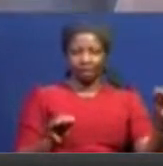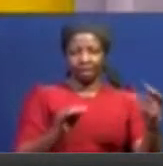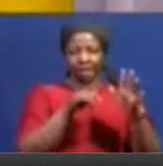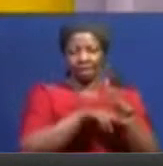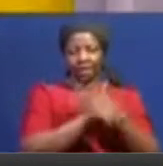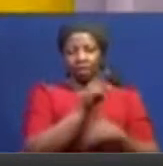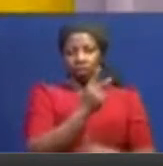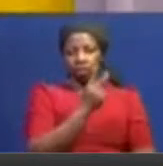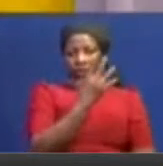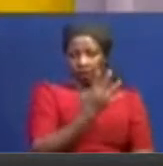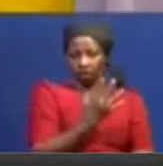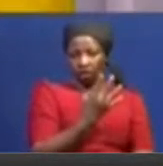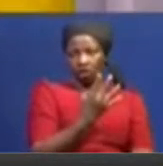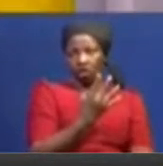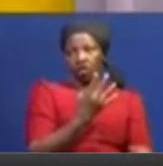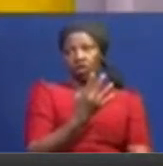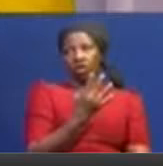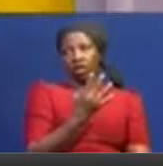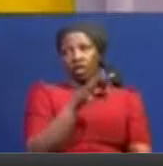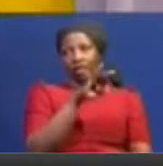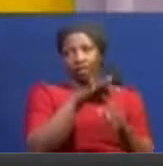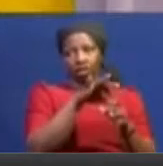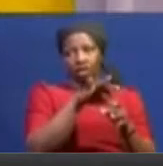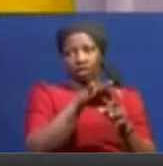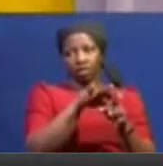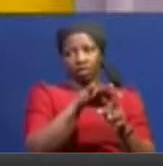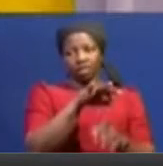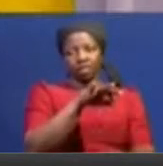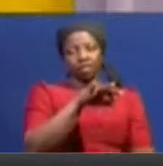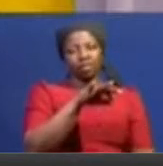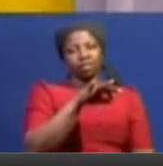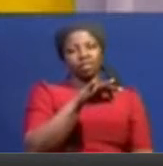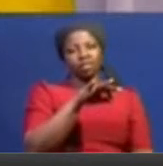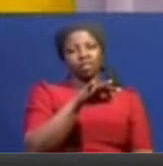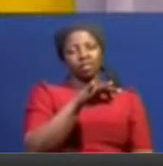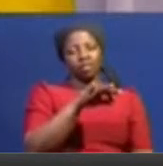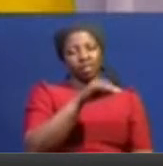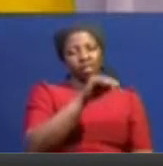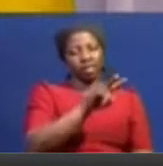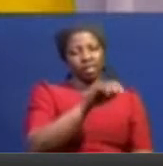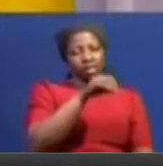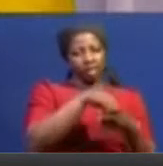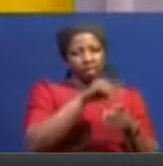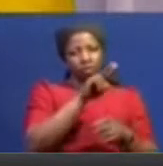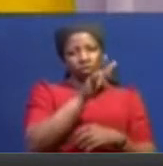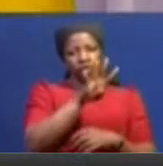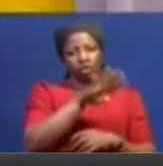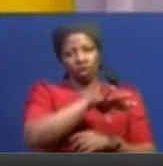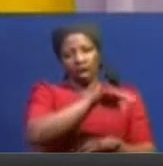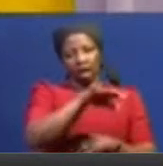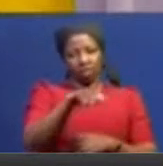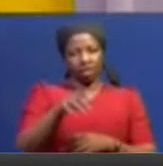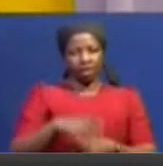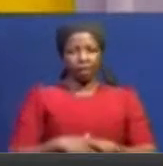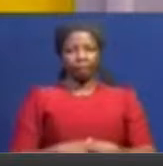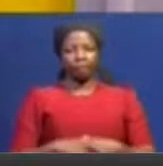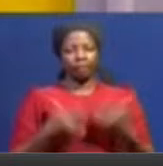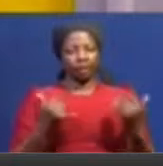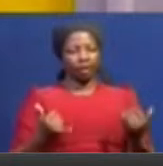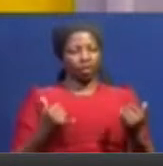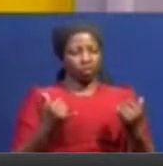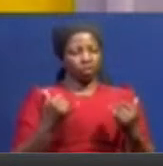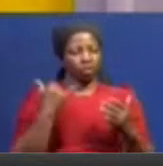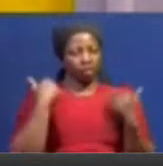24 of the votes cast in 24 counties. Now I'm just imagining a scenario